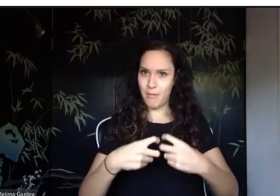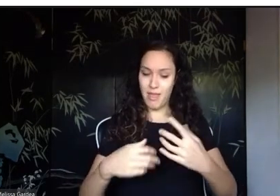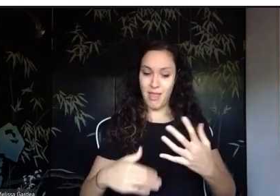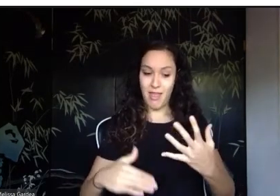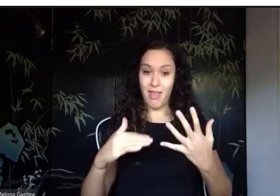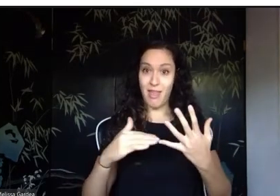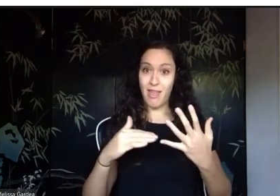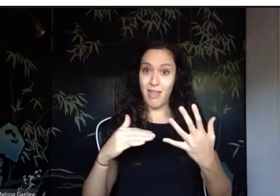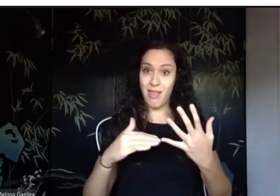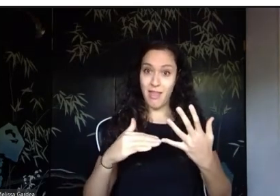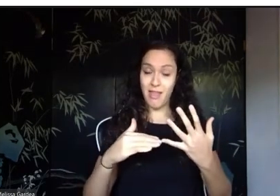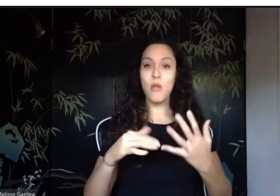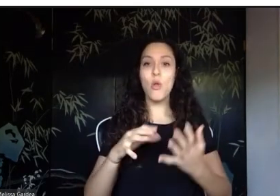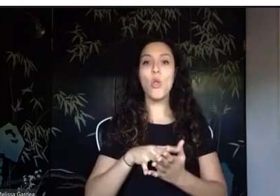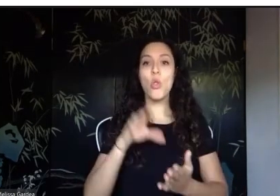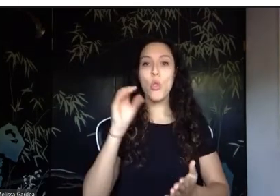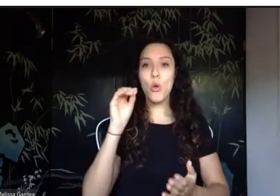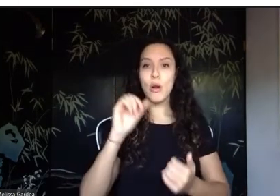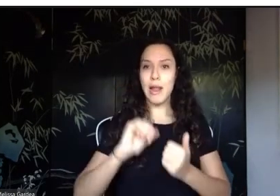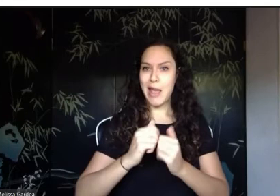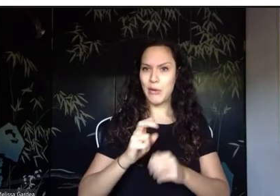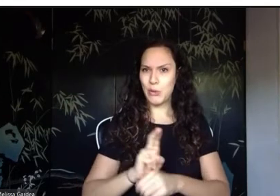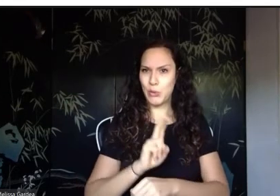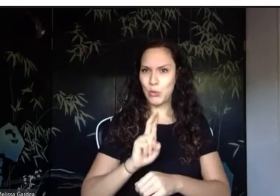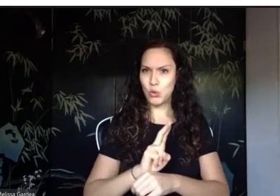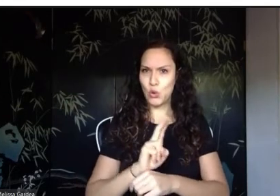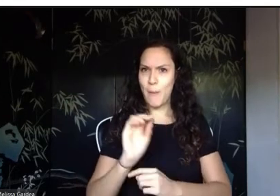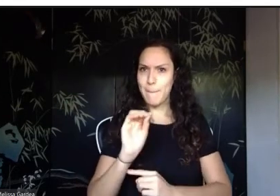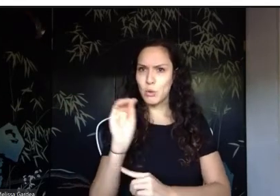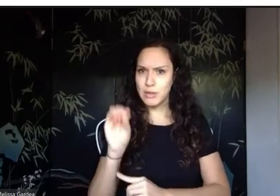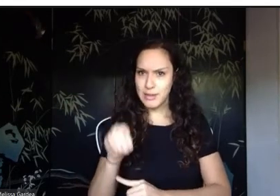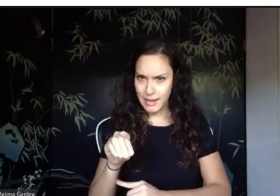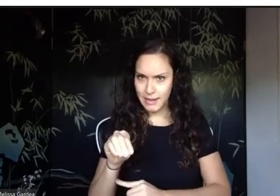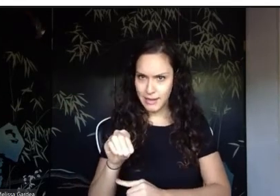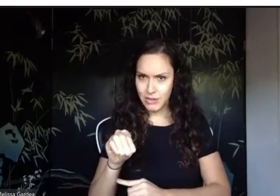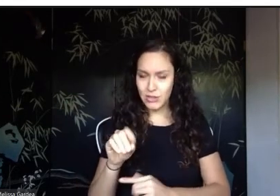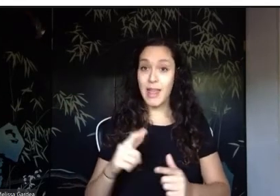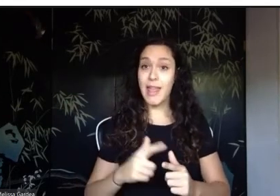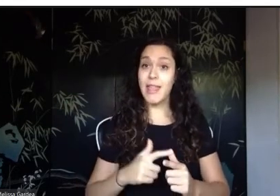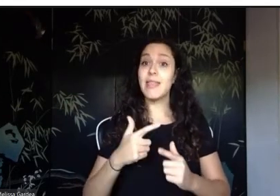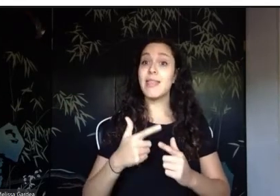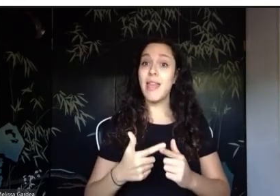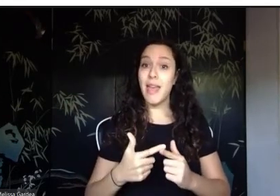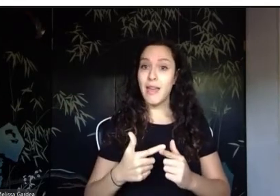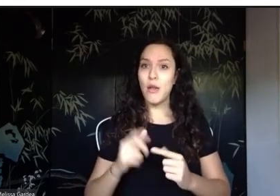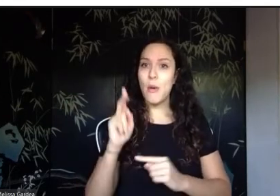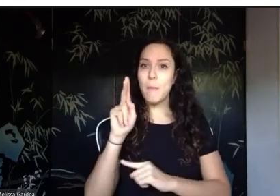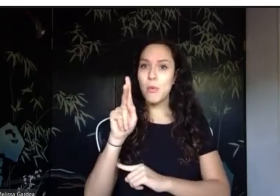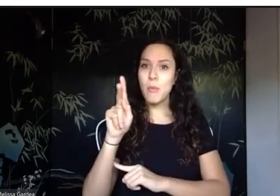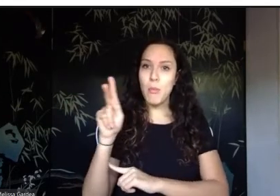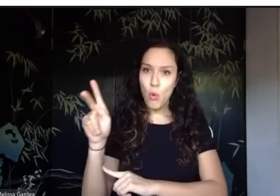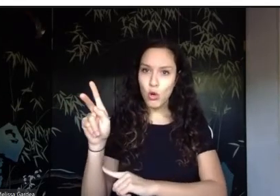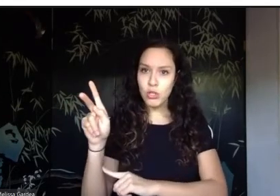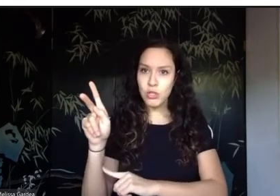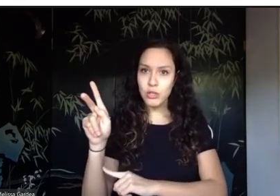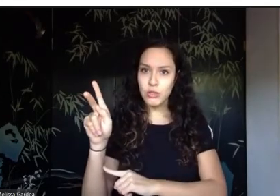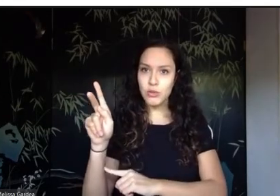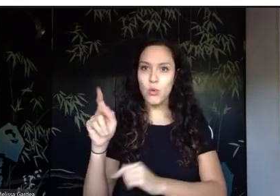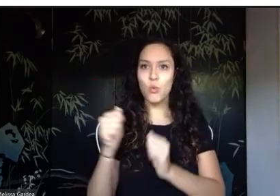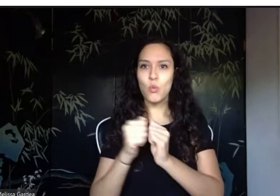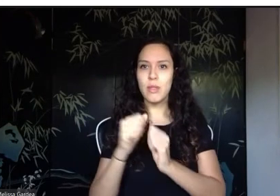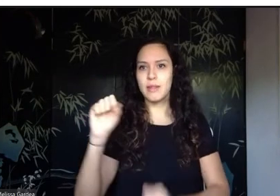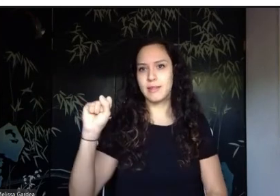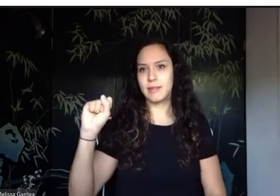ourselves to solve problems. Then I'm going to show you how to use percents to help you solve problems. And then we're going to